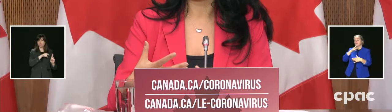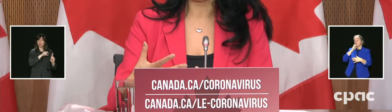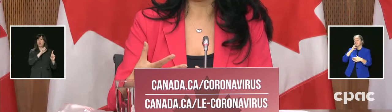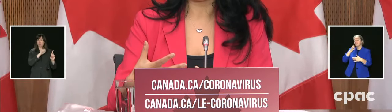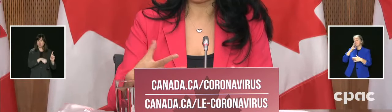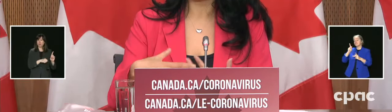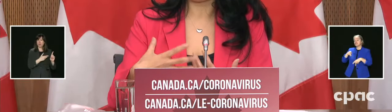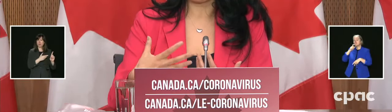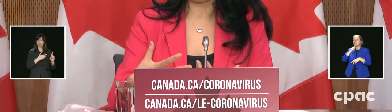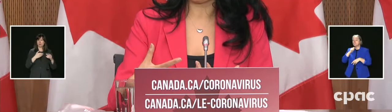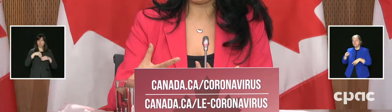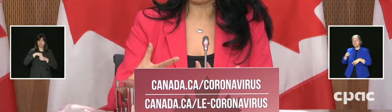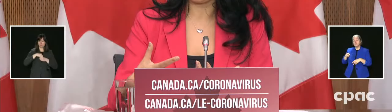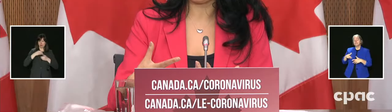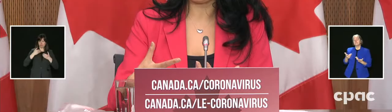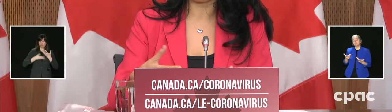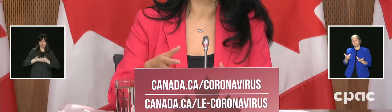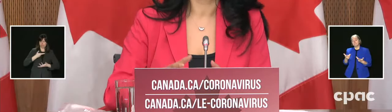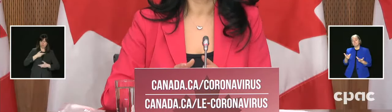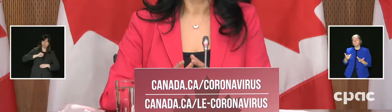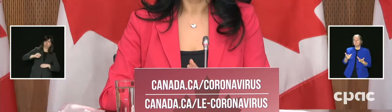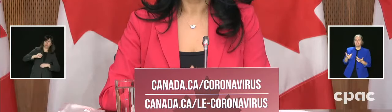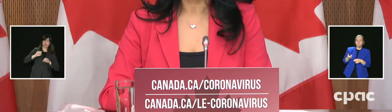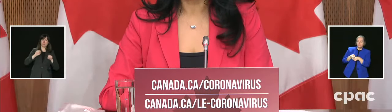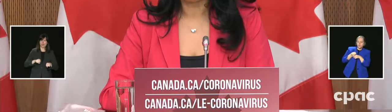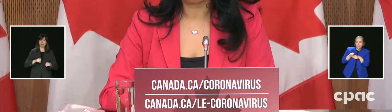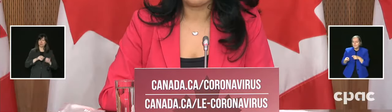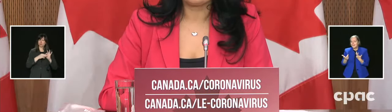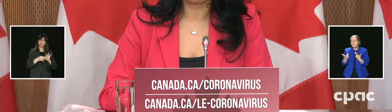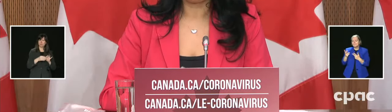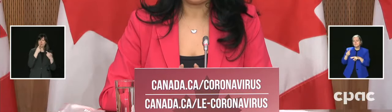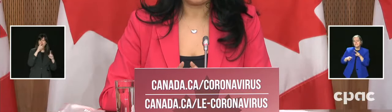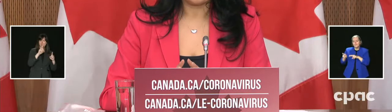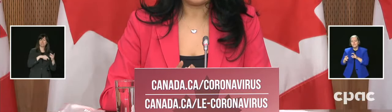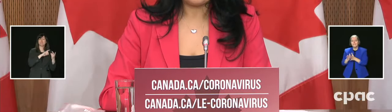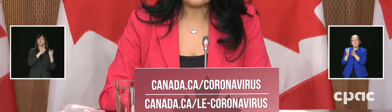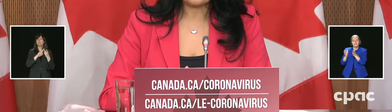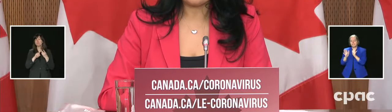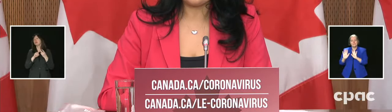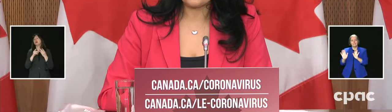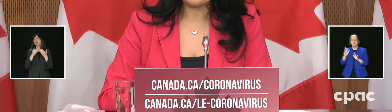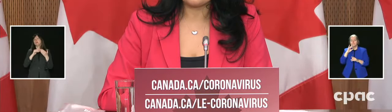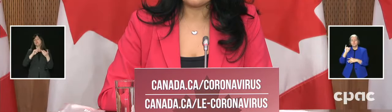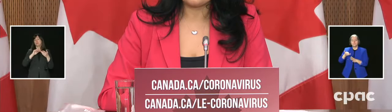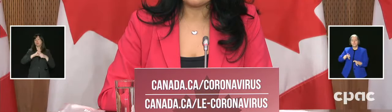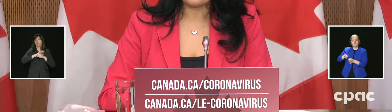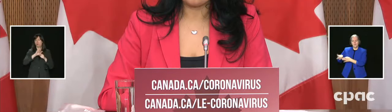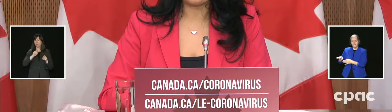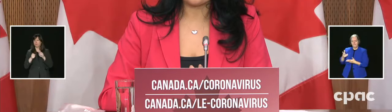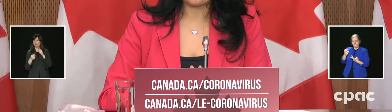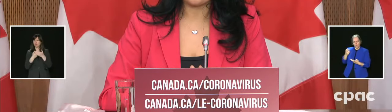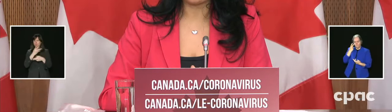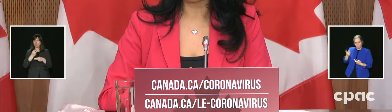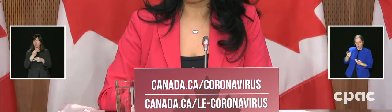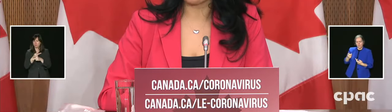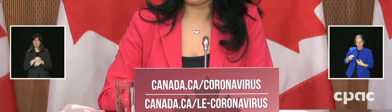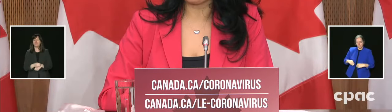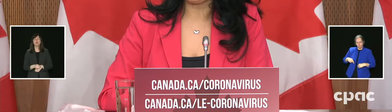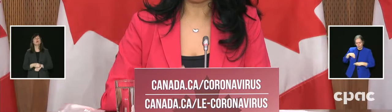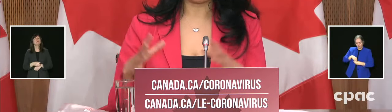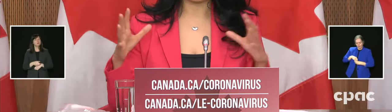mount that immune response. So it really is on the efficacy side. And then with variants. So the experience with Janssen is that we saw